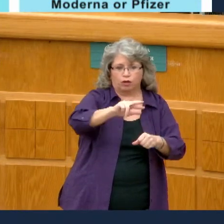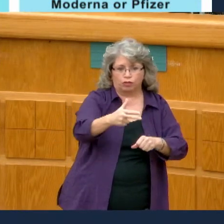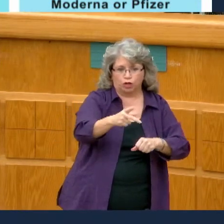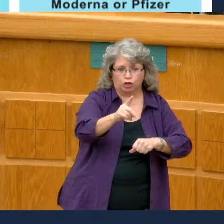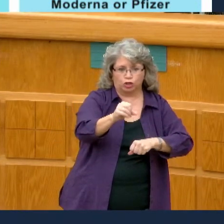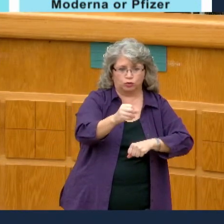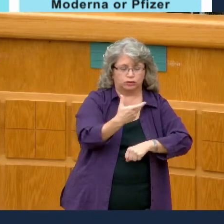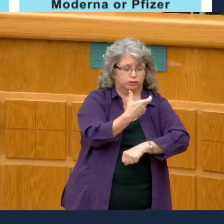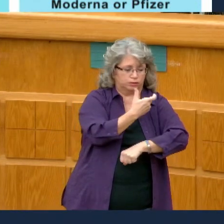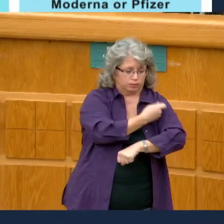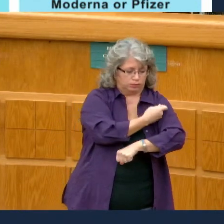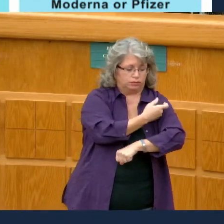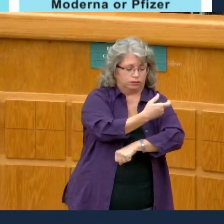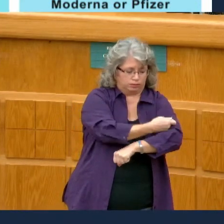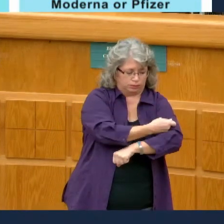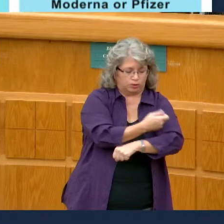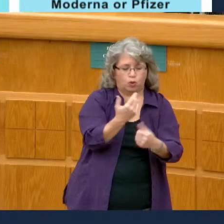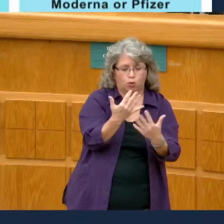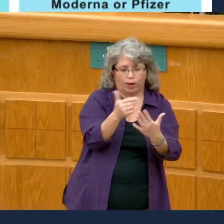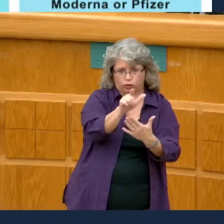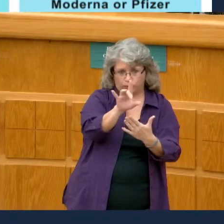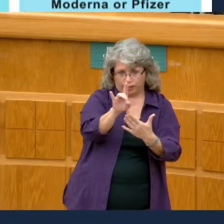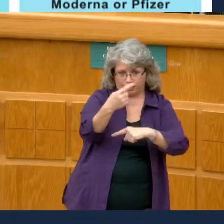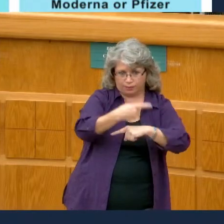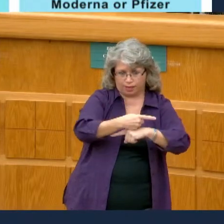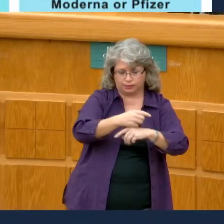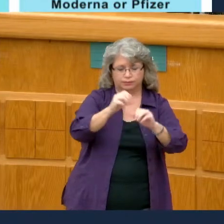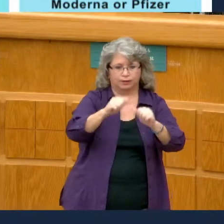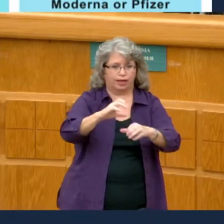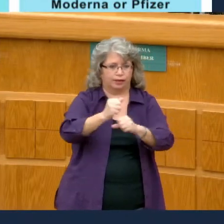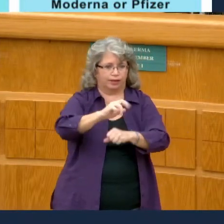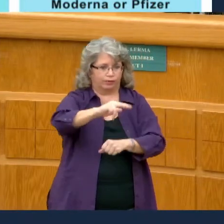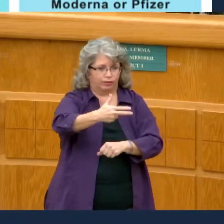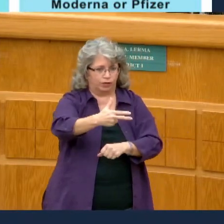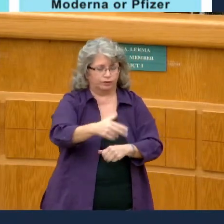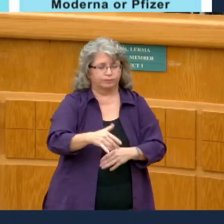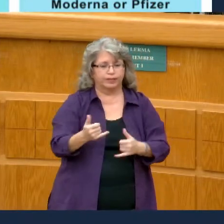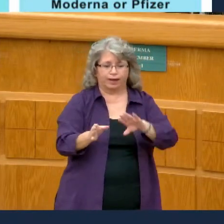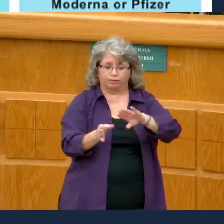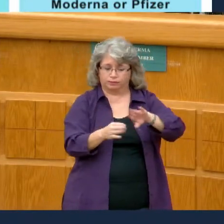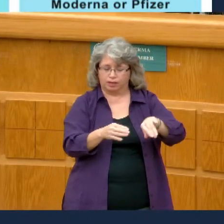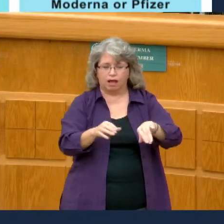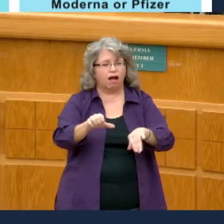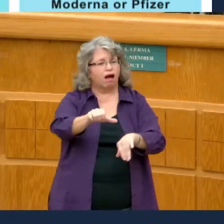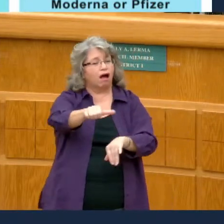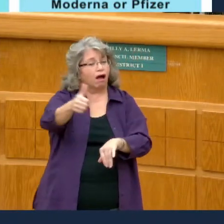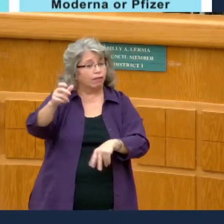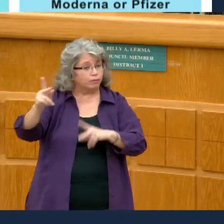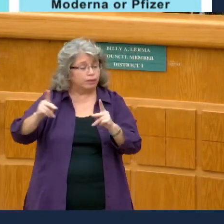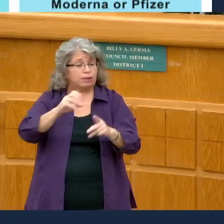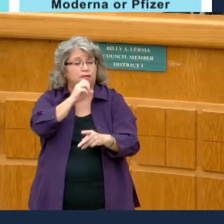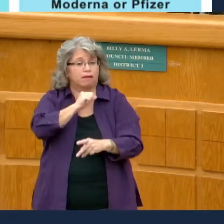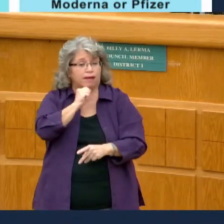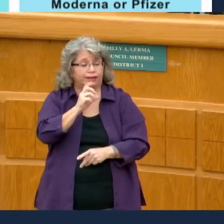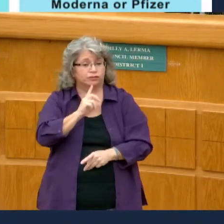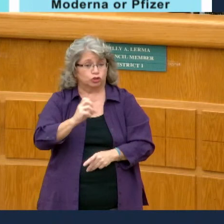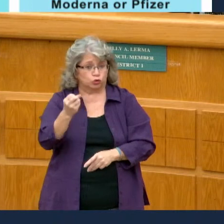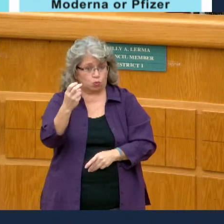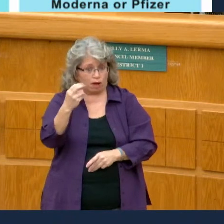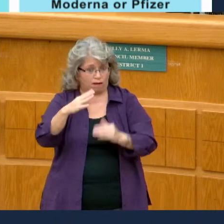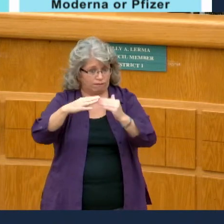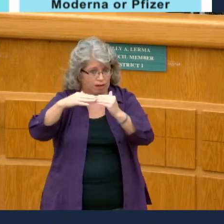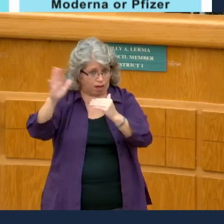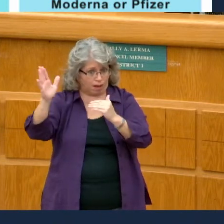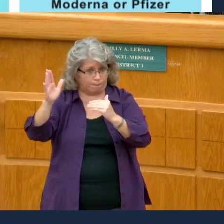second mRNA. So for everybody else, that's 12 years and older, you are able to get a